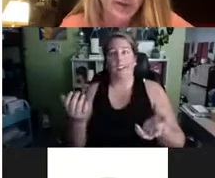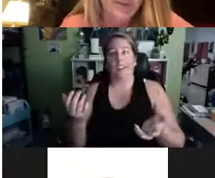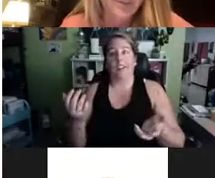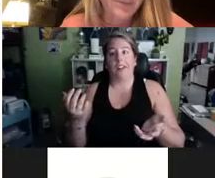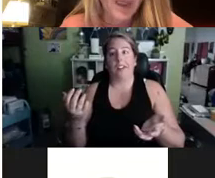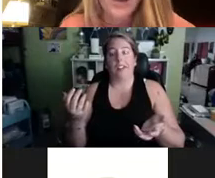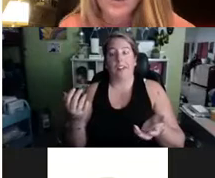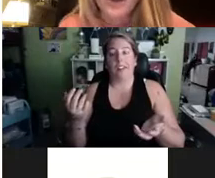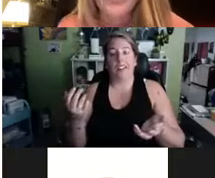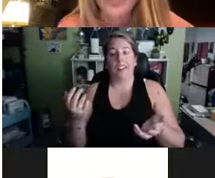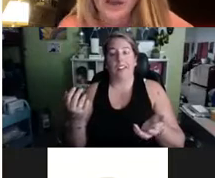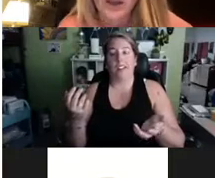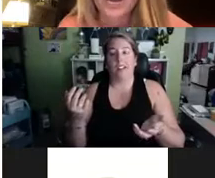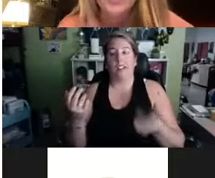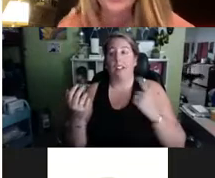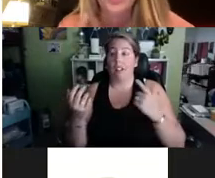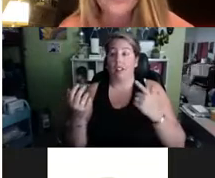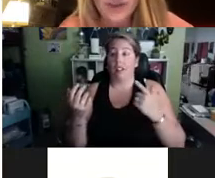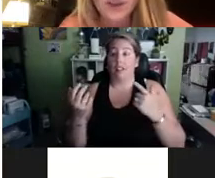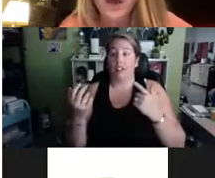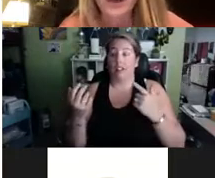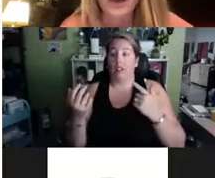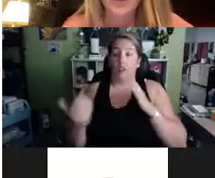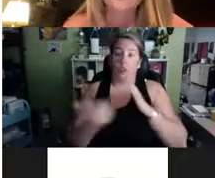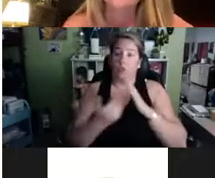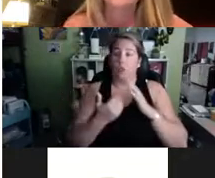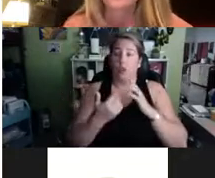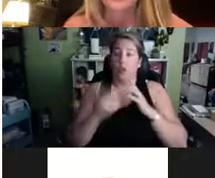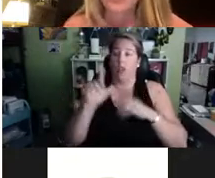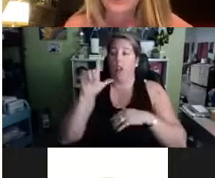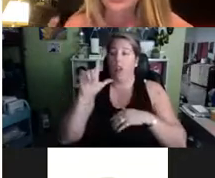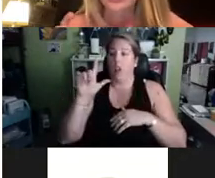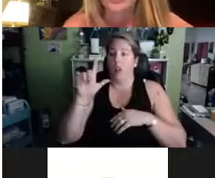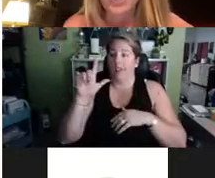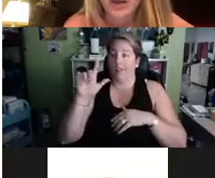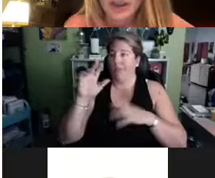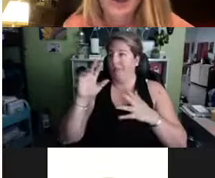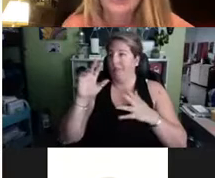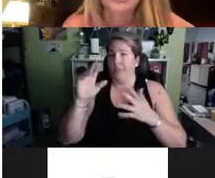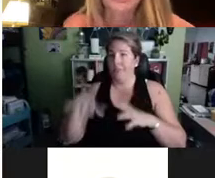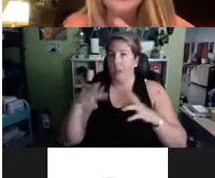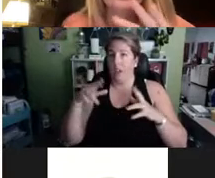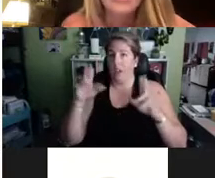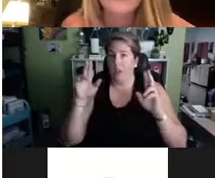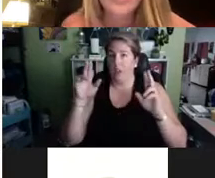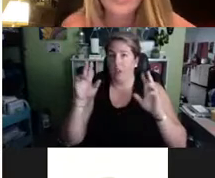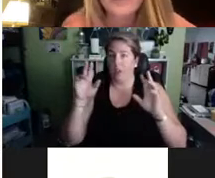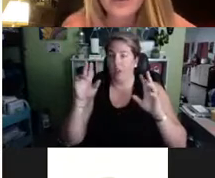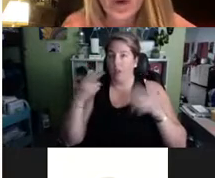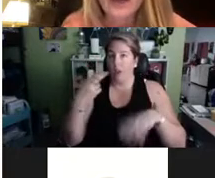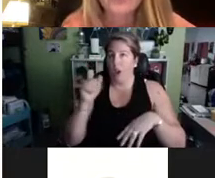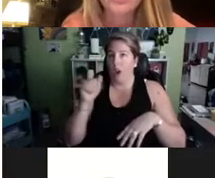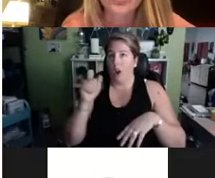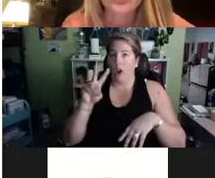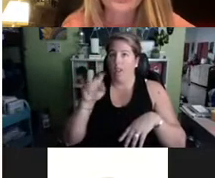to think, a product launch, harvest collection, holiday collection. Maybe you have a